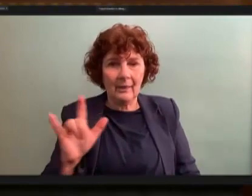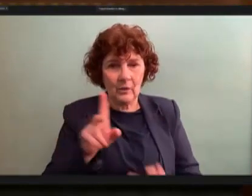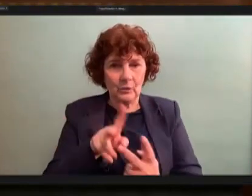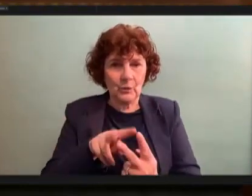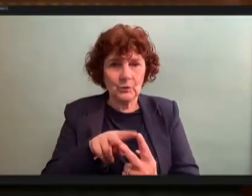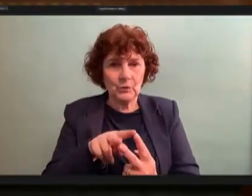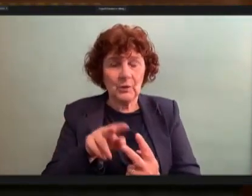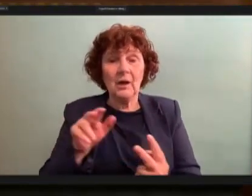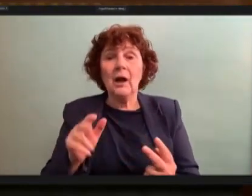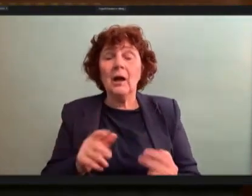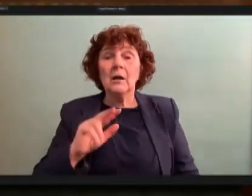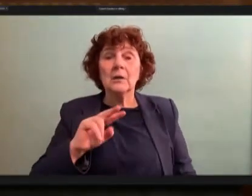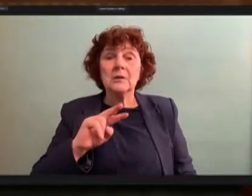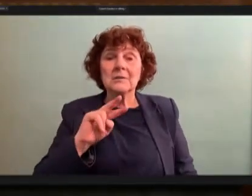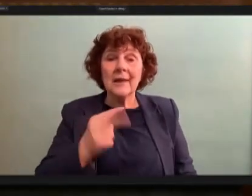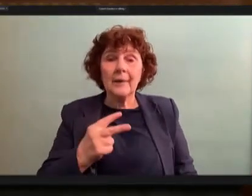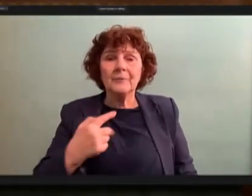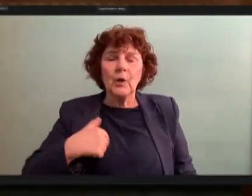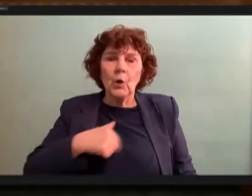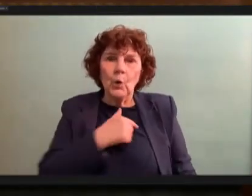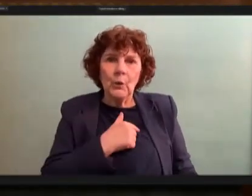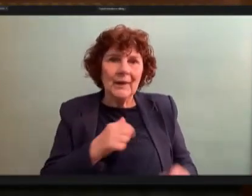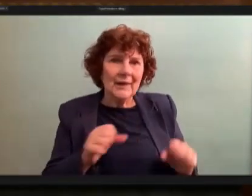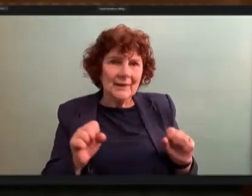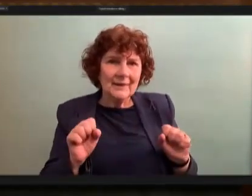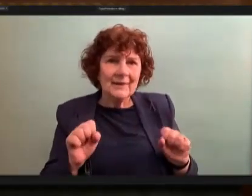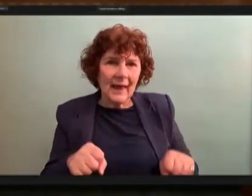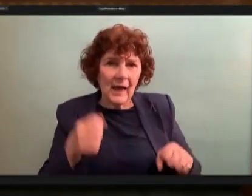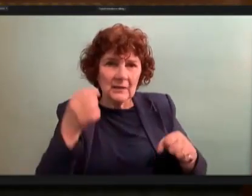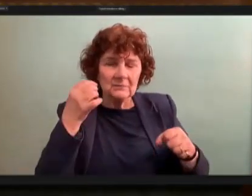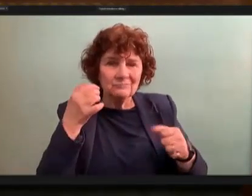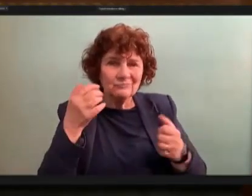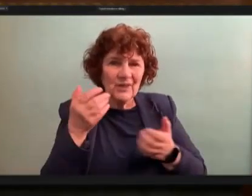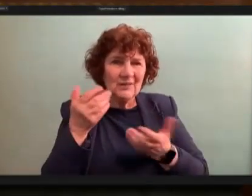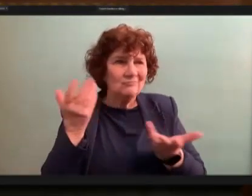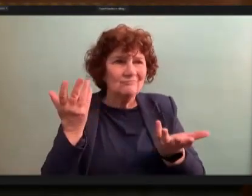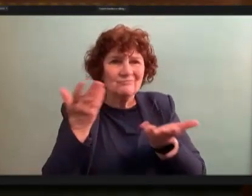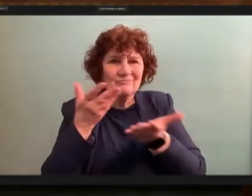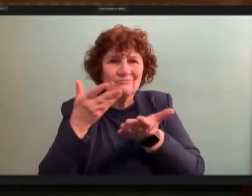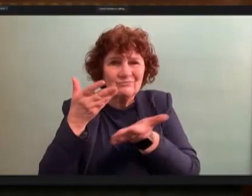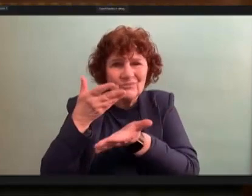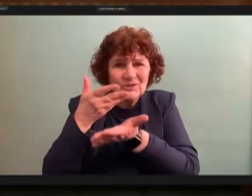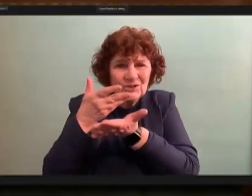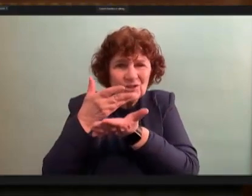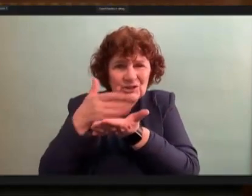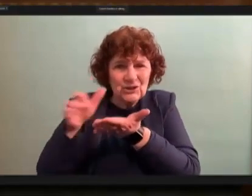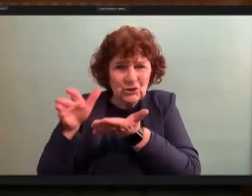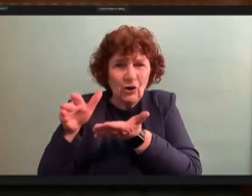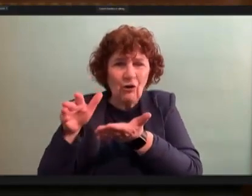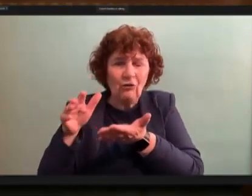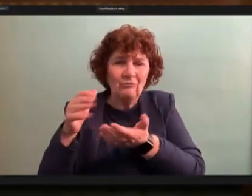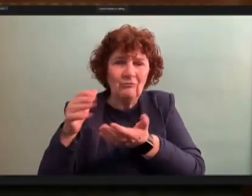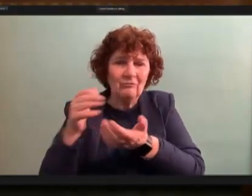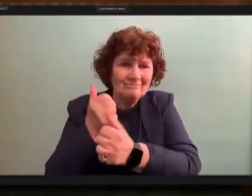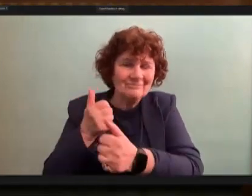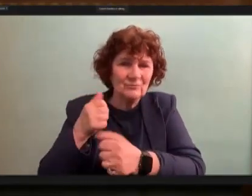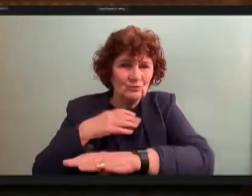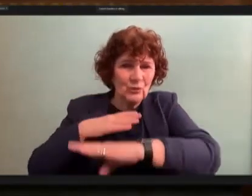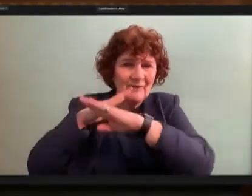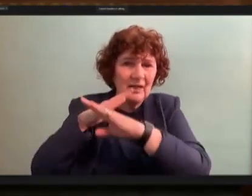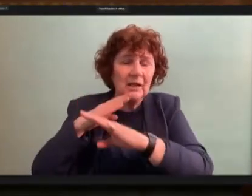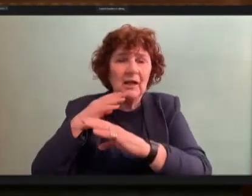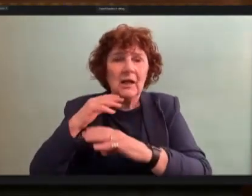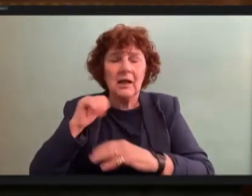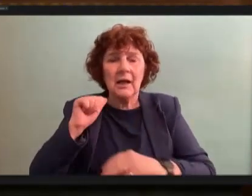is that we can deter attack by